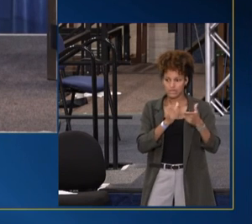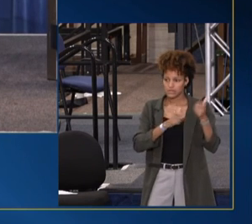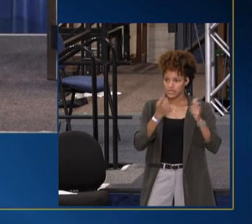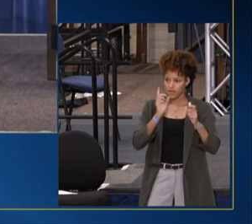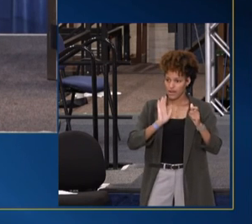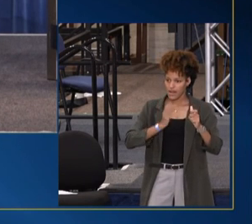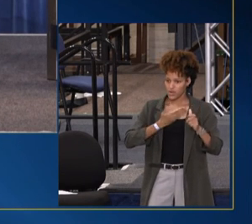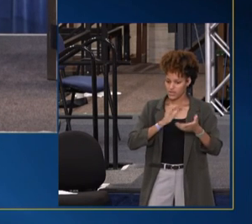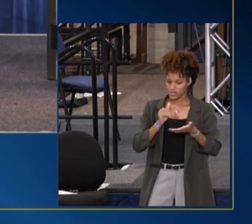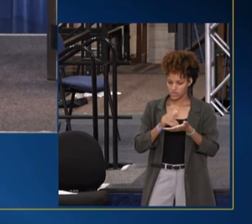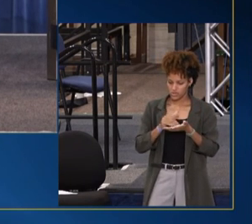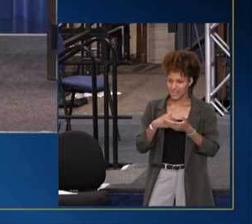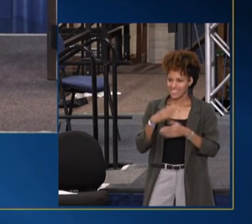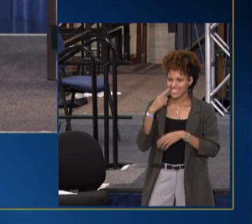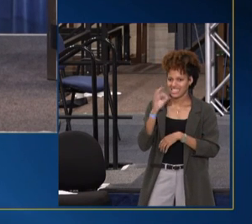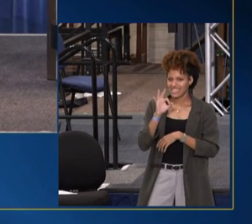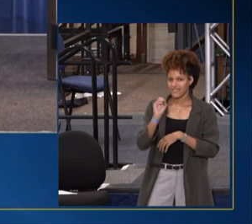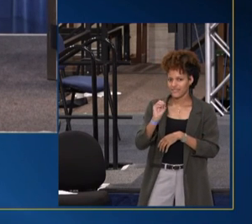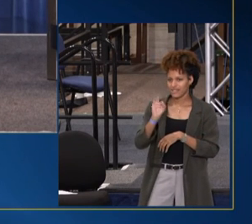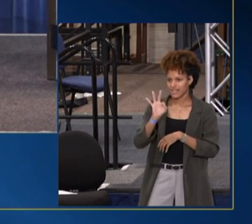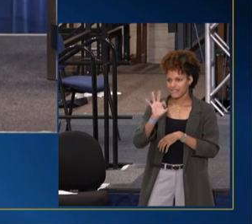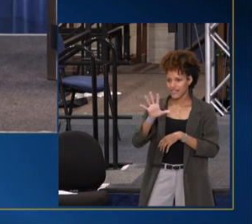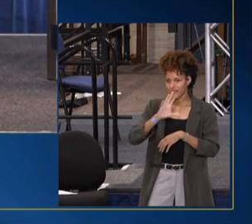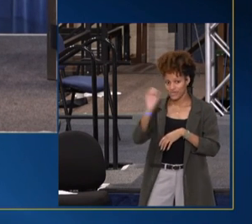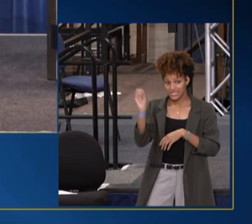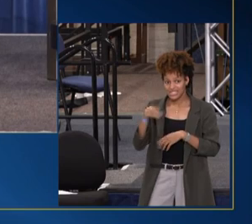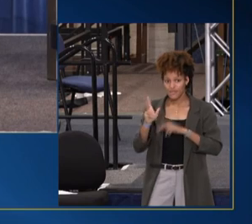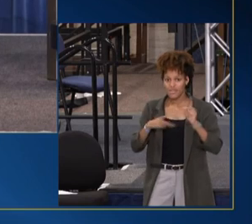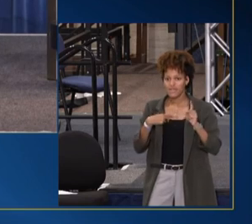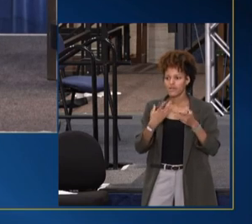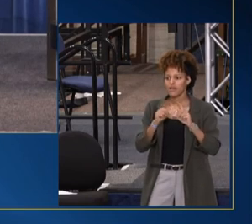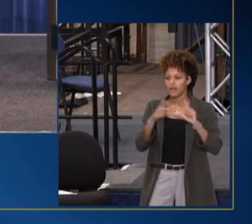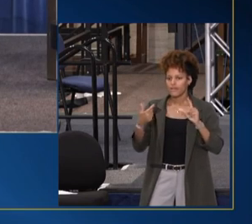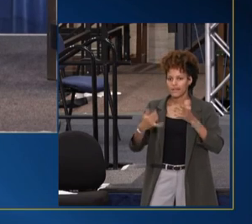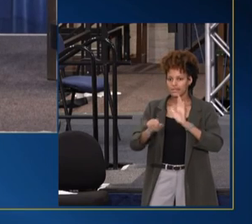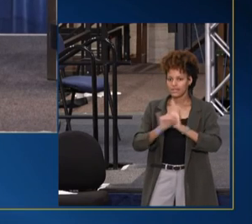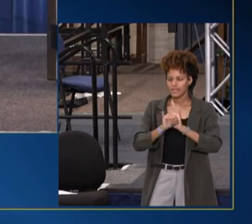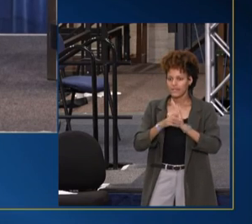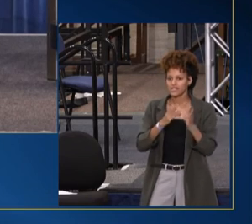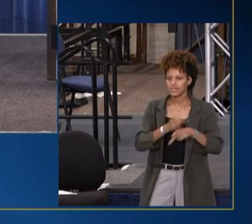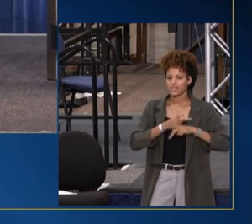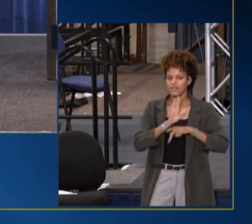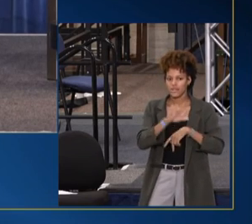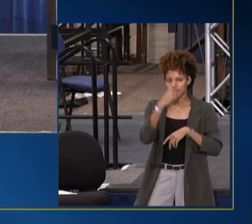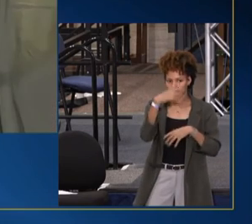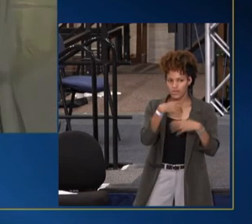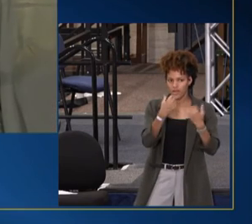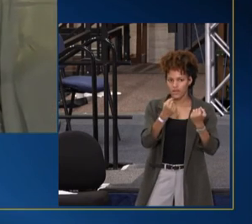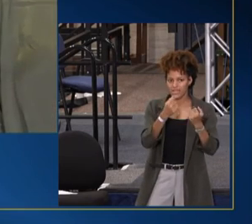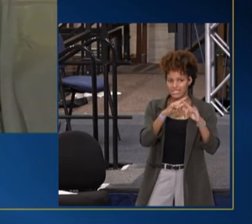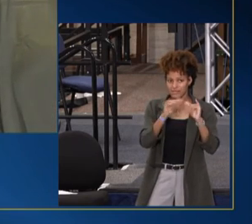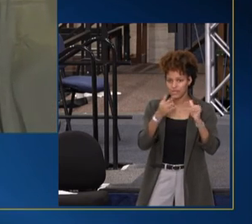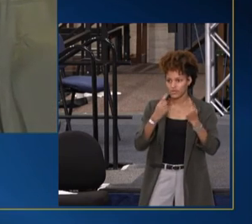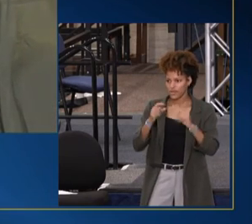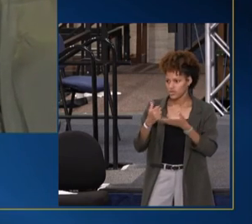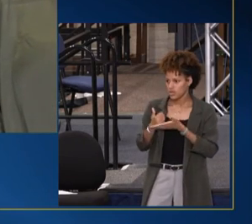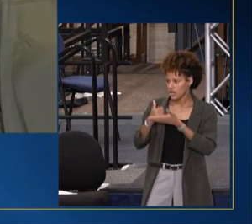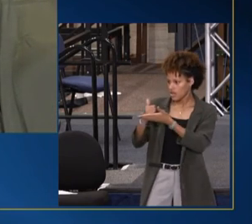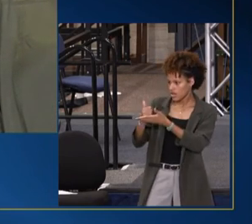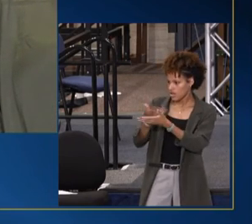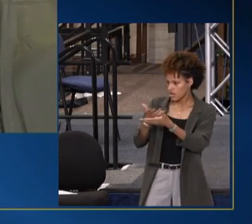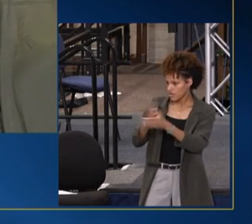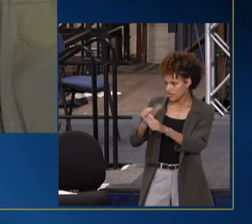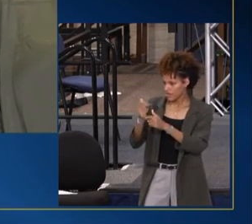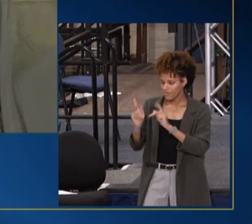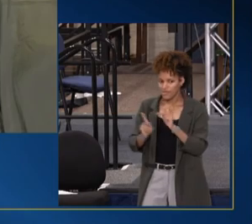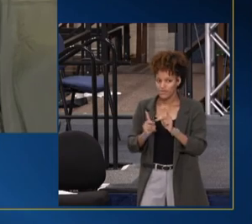center, I would say 95% of our staff are LGBTQ+ identified. So taking care of their mental health as they're trying to help others is